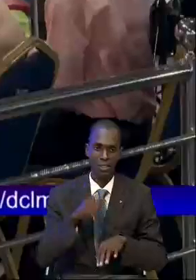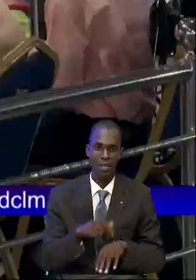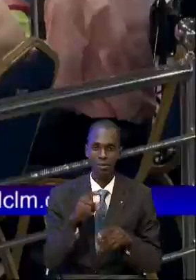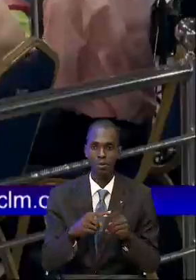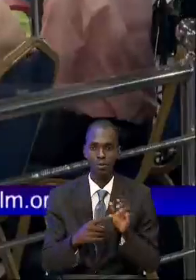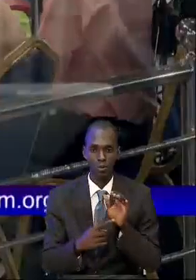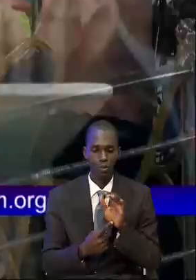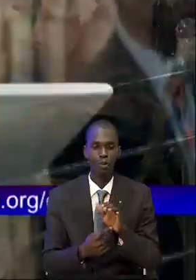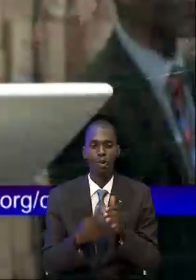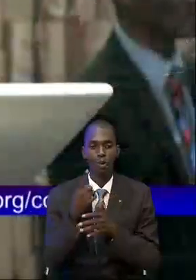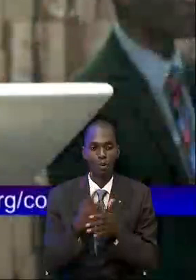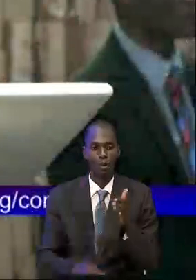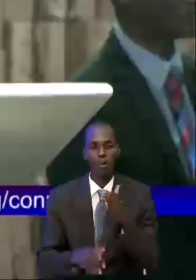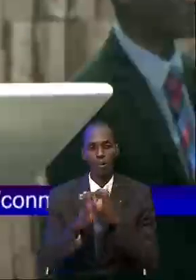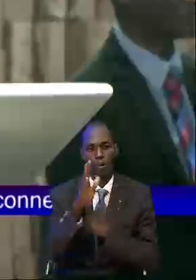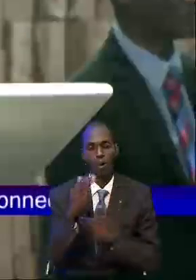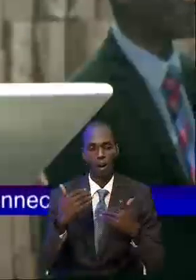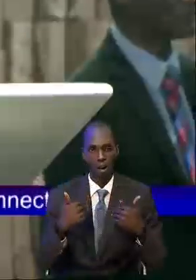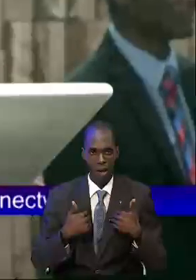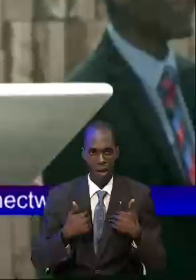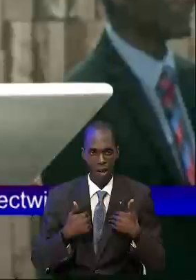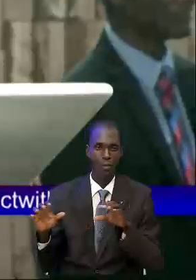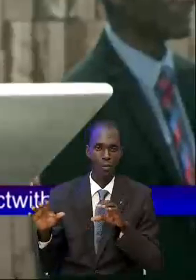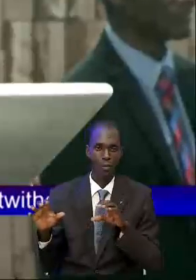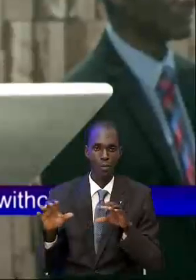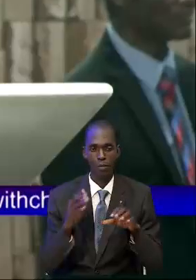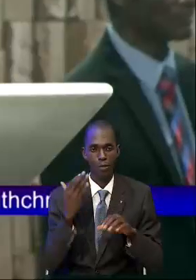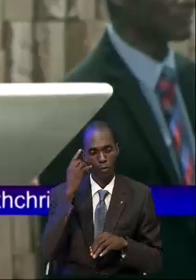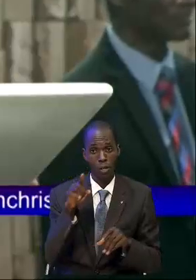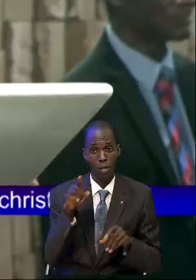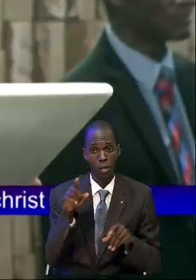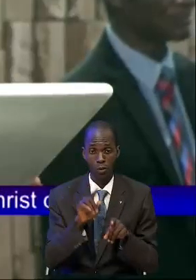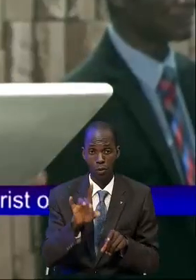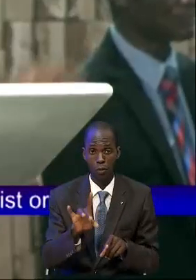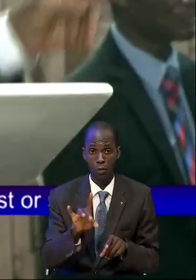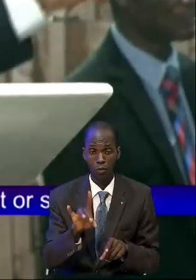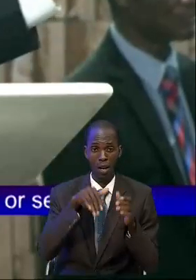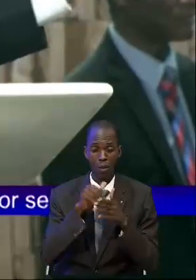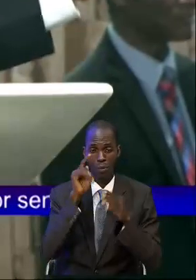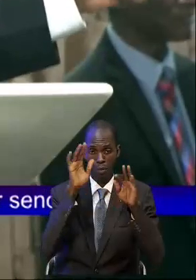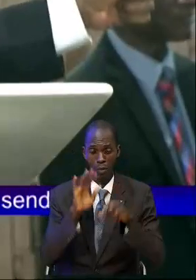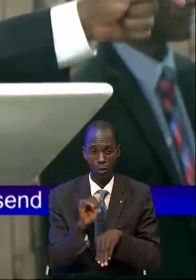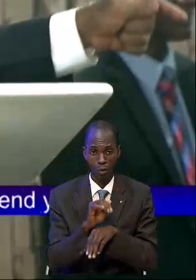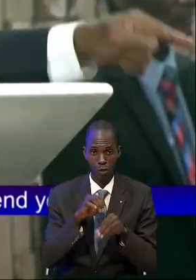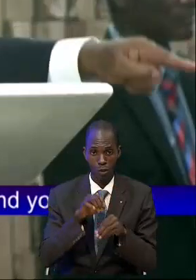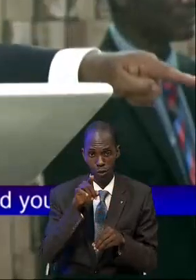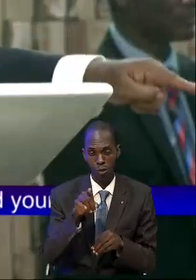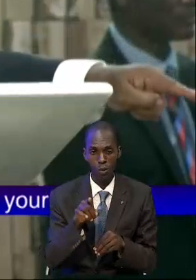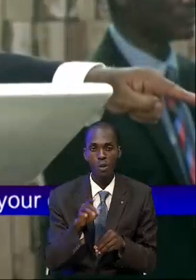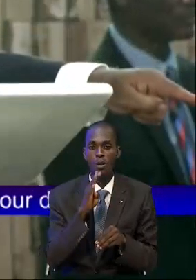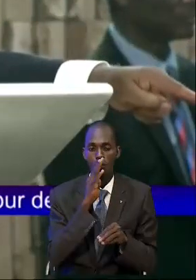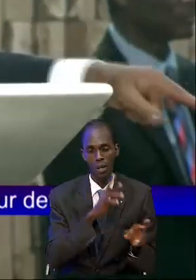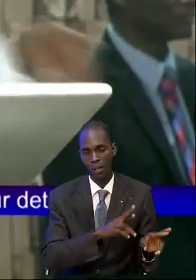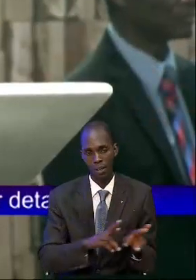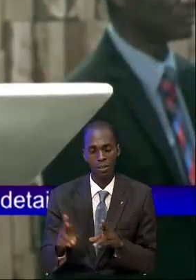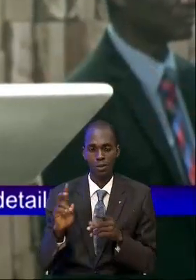Shake yourself. This is the time to demonstrate what God has done for you. As you see your miracle, please